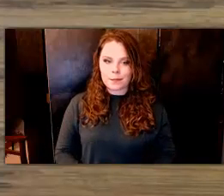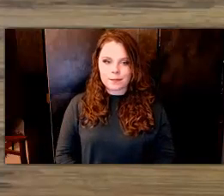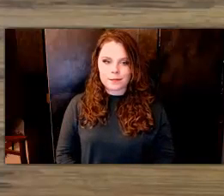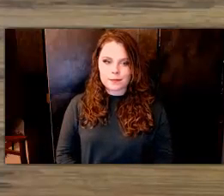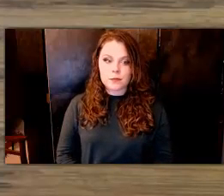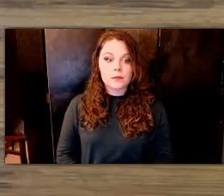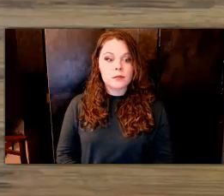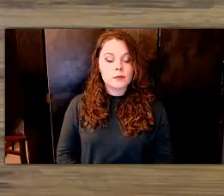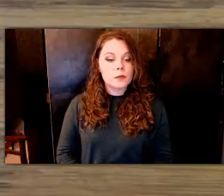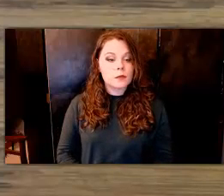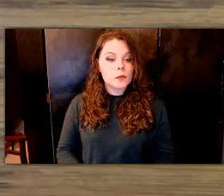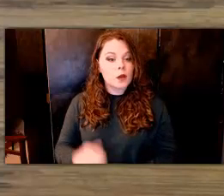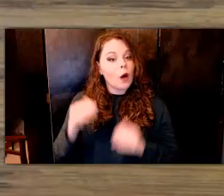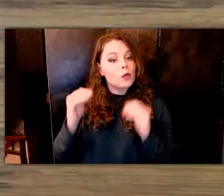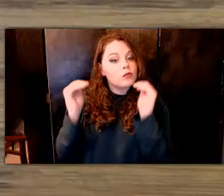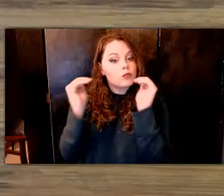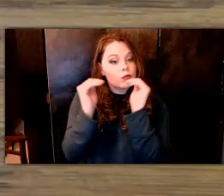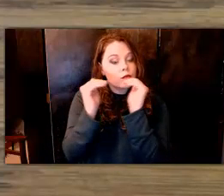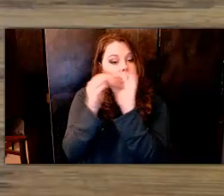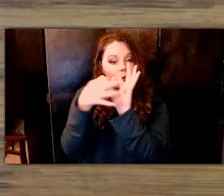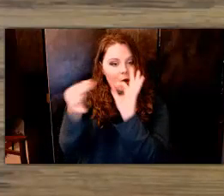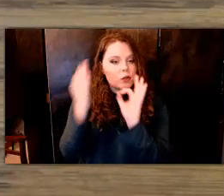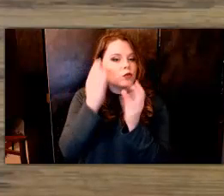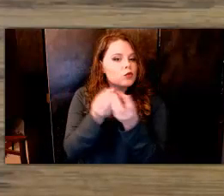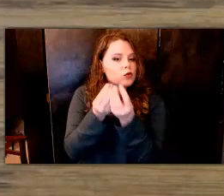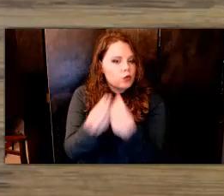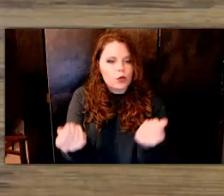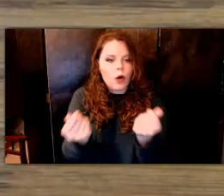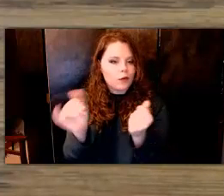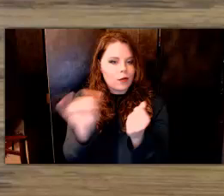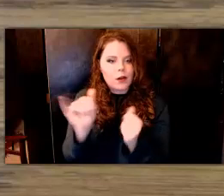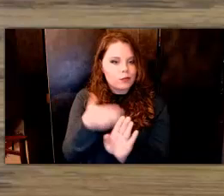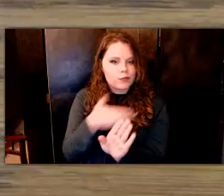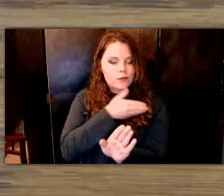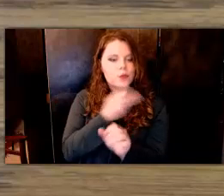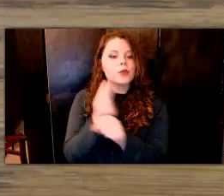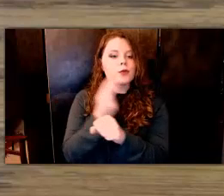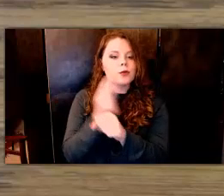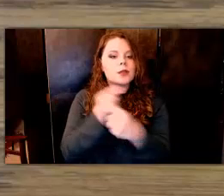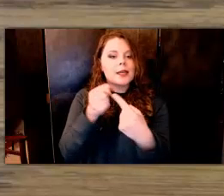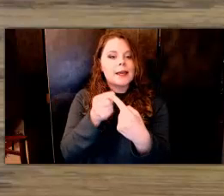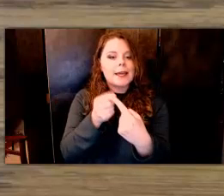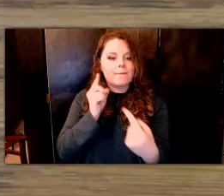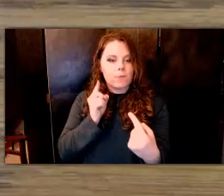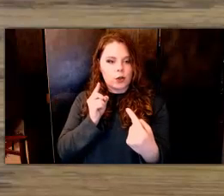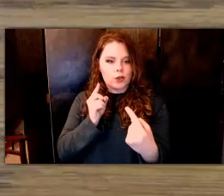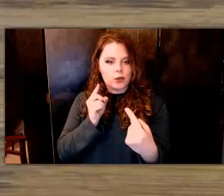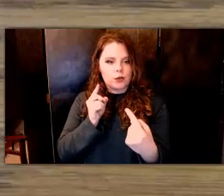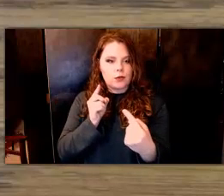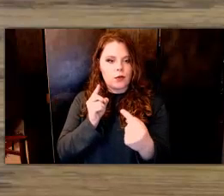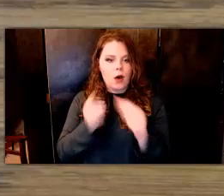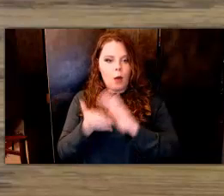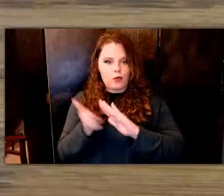You will still solve the equations just like we did before, using inverse operations. So because this